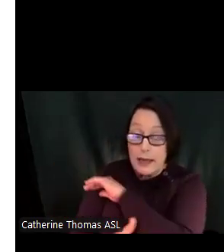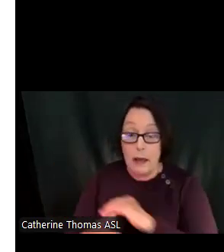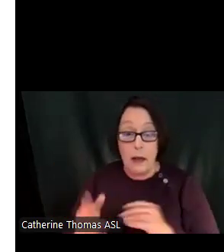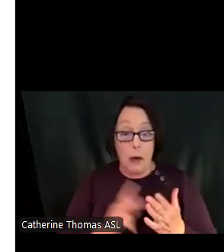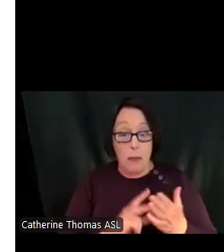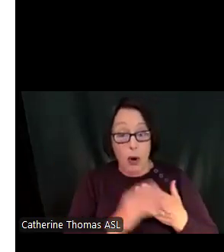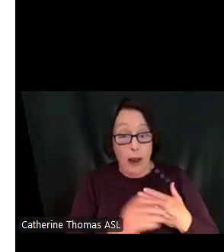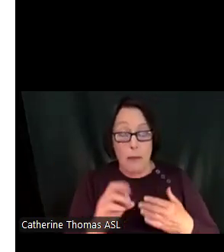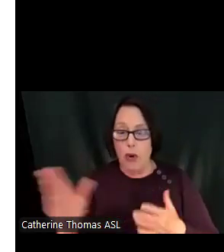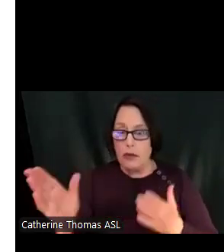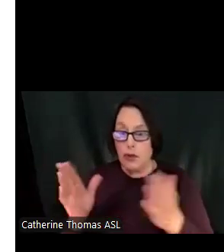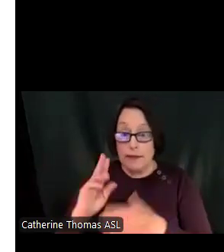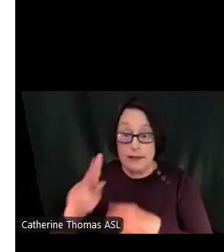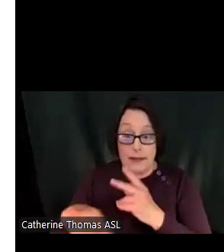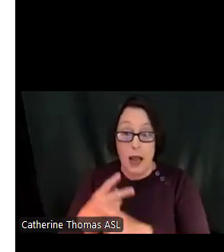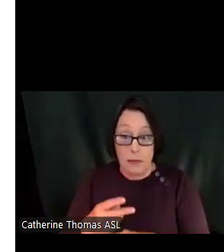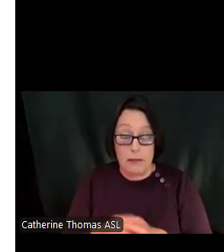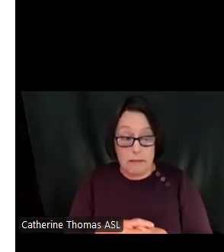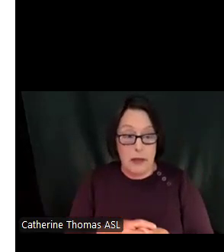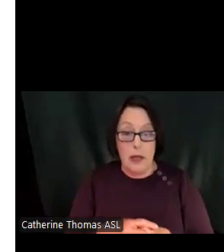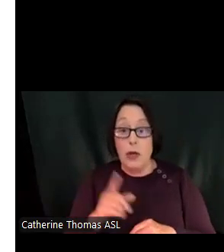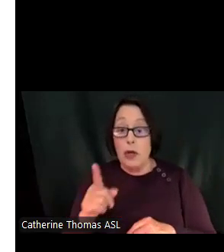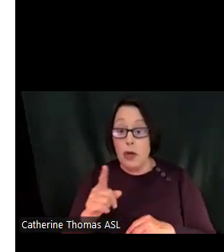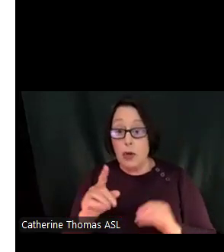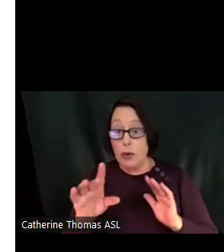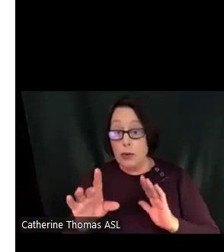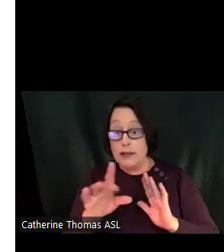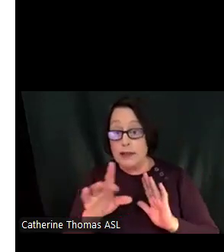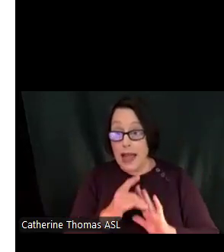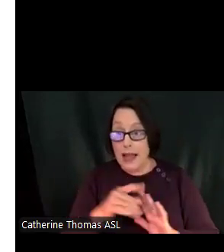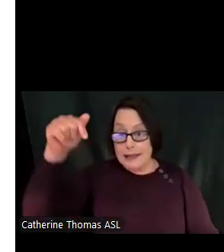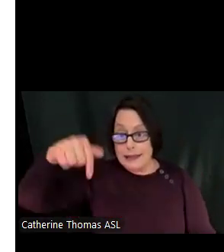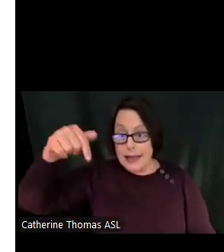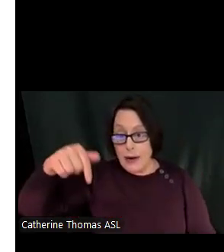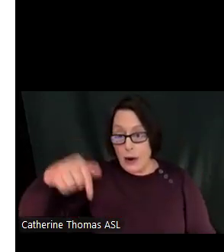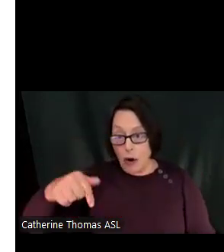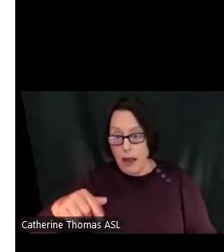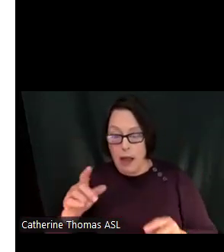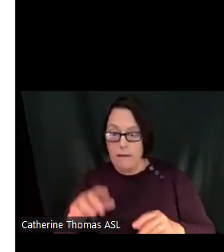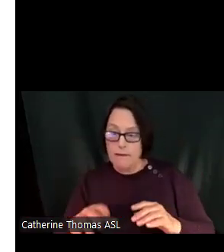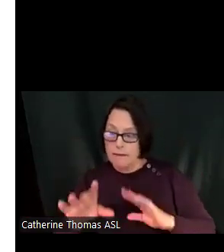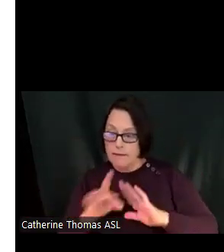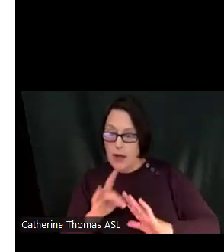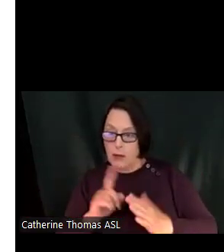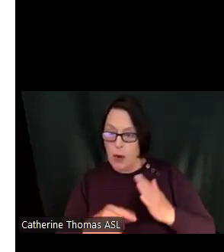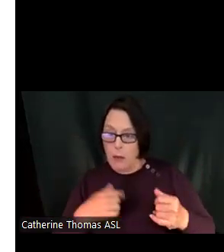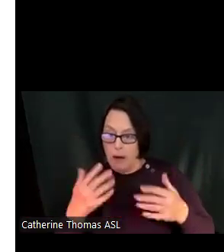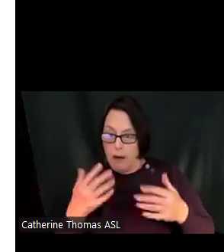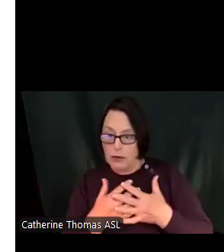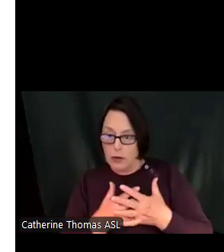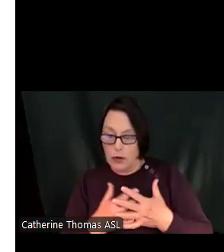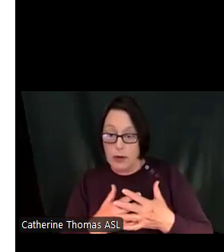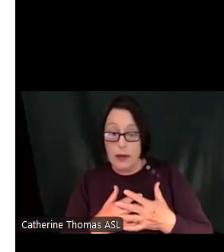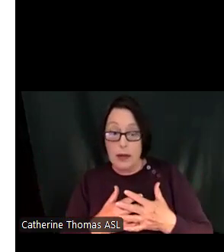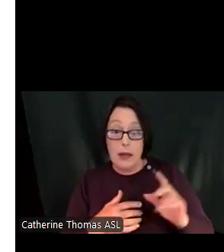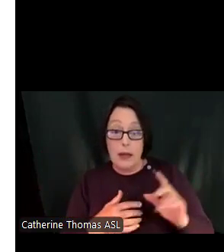or service type. Select the down arrow for the criteria field you want to filter. Select the checkbox that